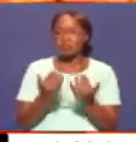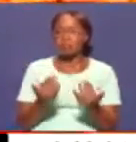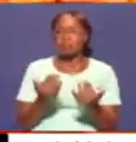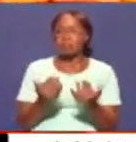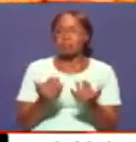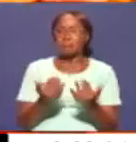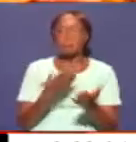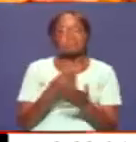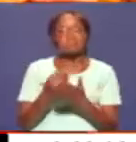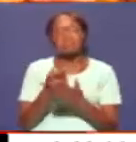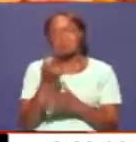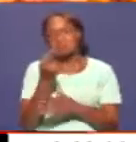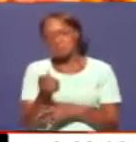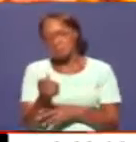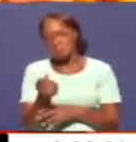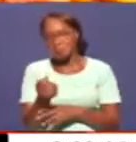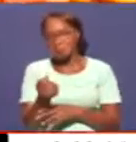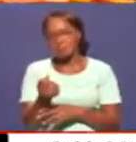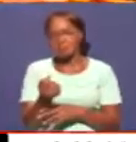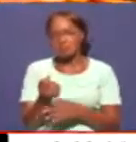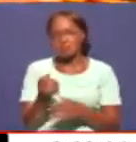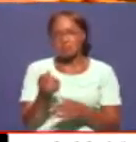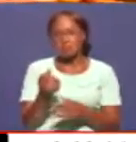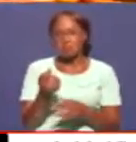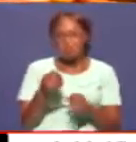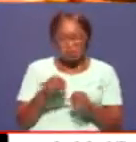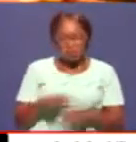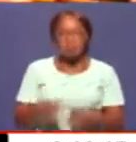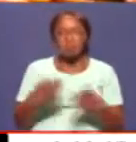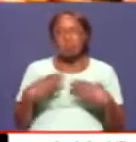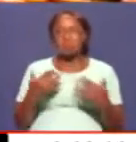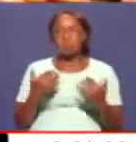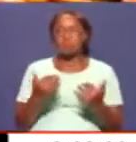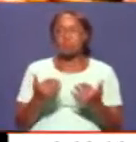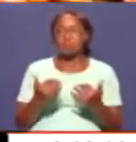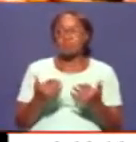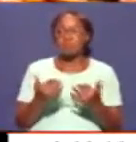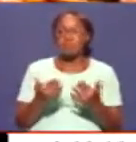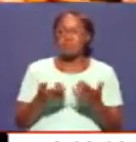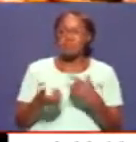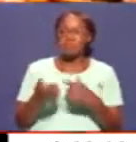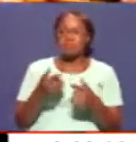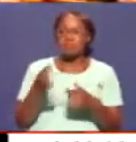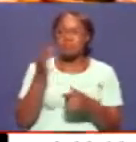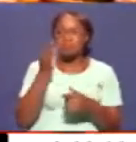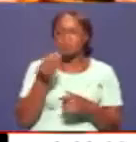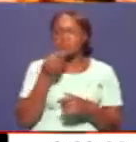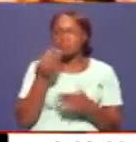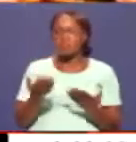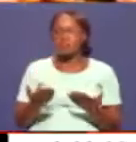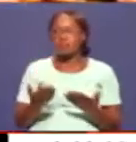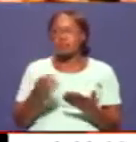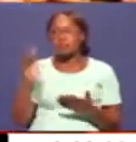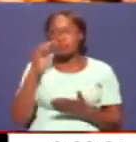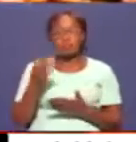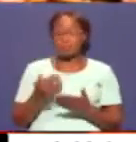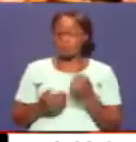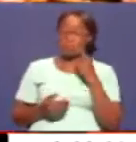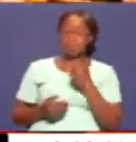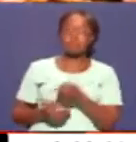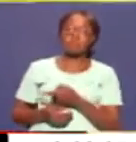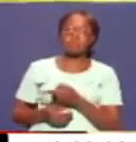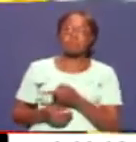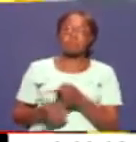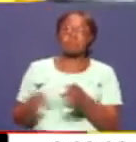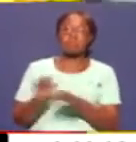pesa na furaha ya watu. Unajua kuwa na furaha ya watu. Sasa watu wameanza kukuja, matunda inakuliwa. Unaona niko na customer hapa. Mambo iko